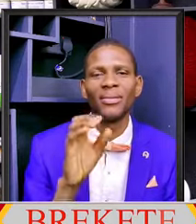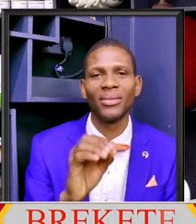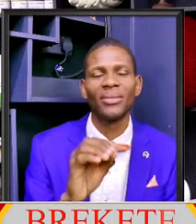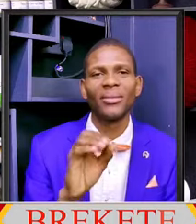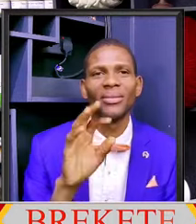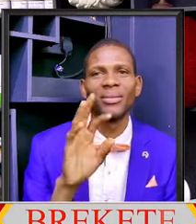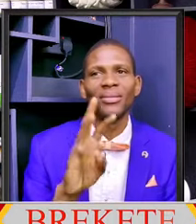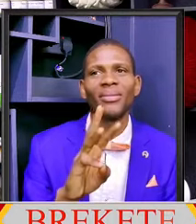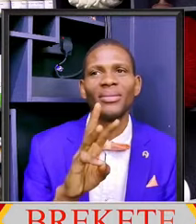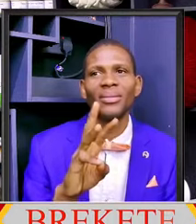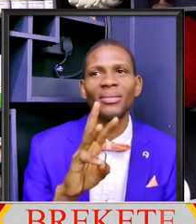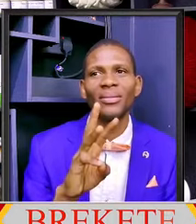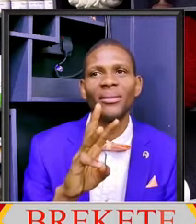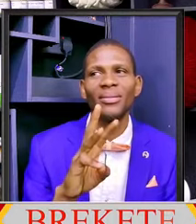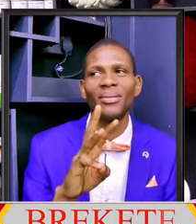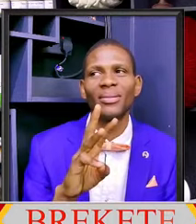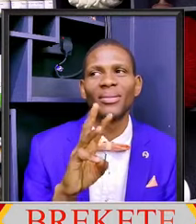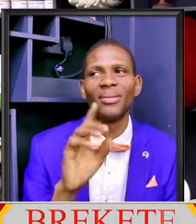081-7806.